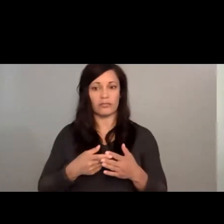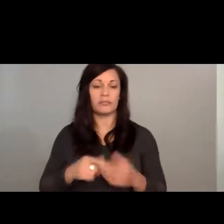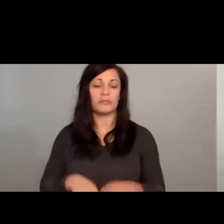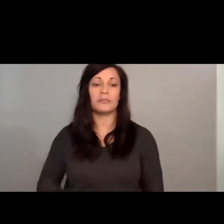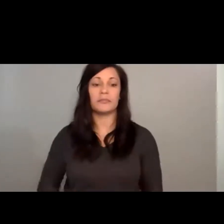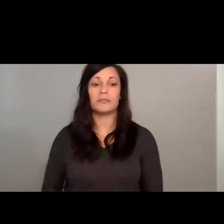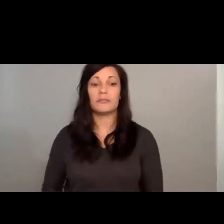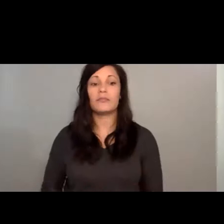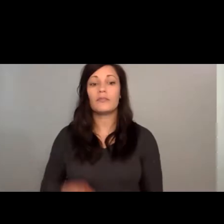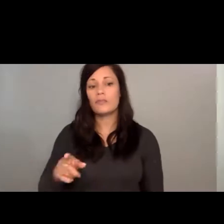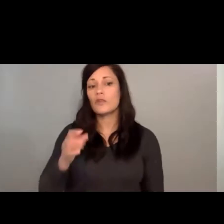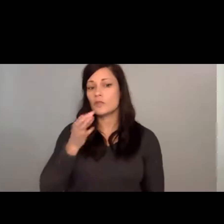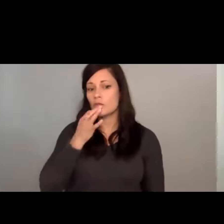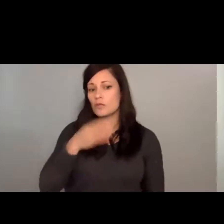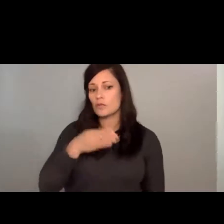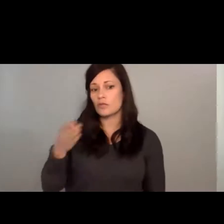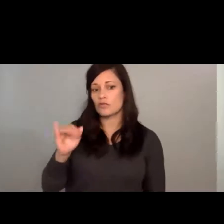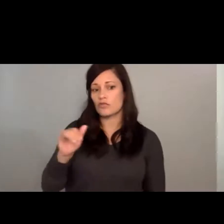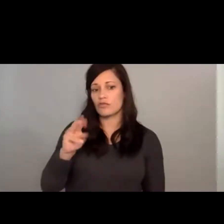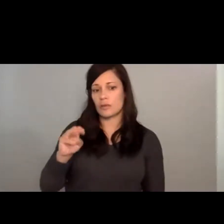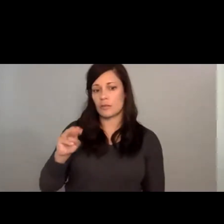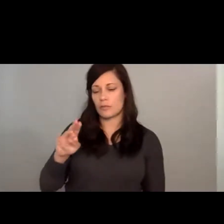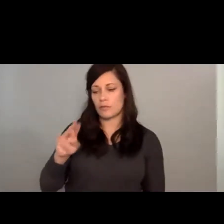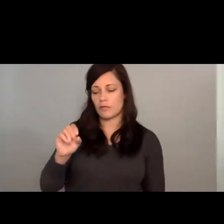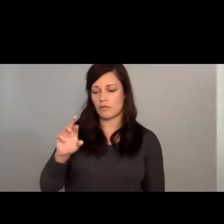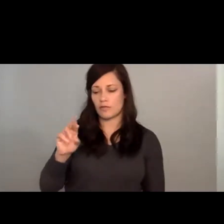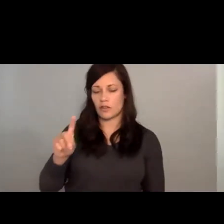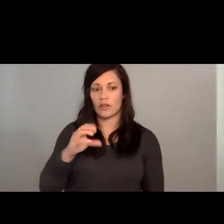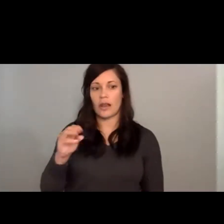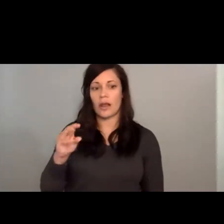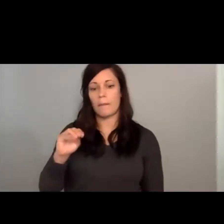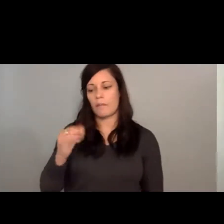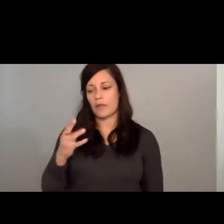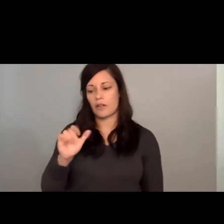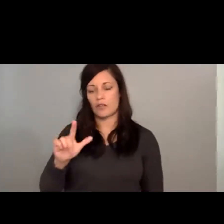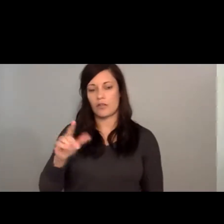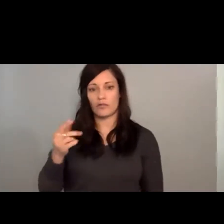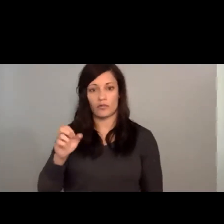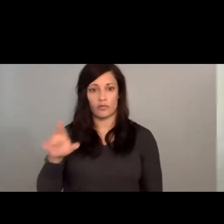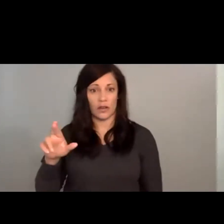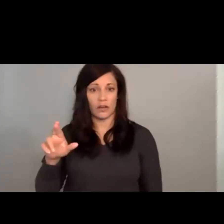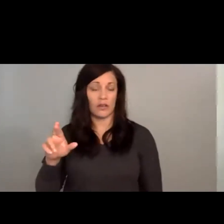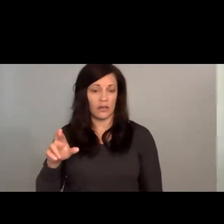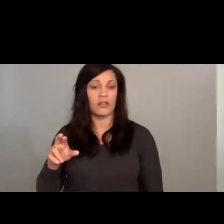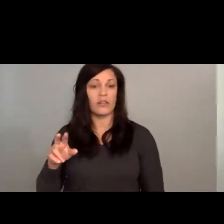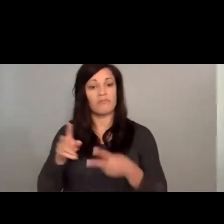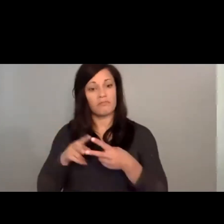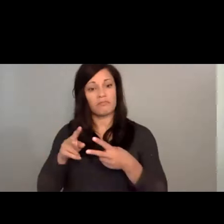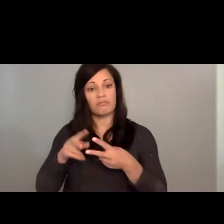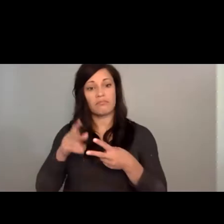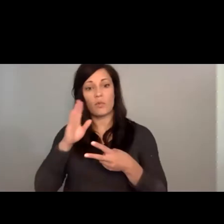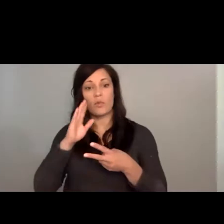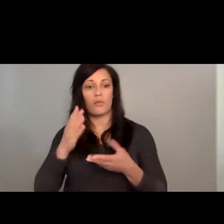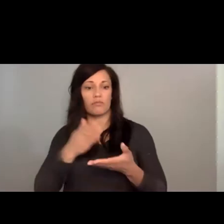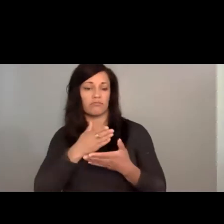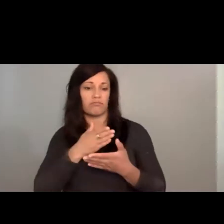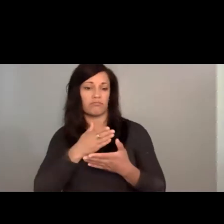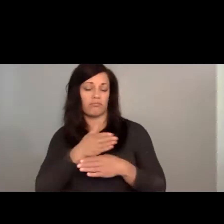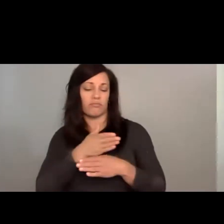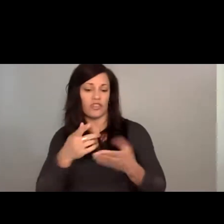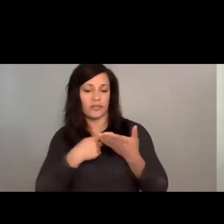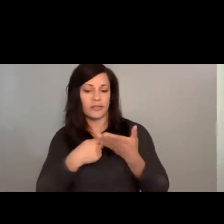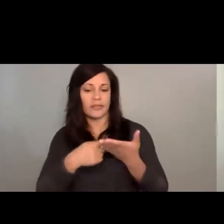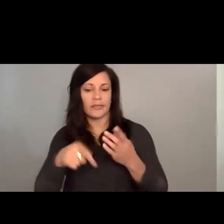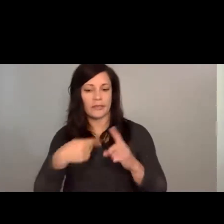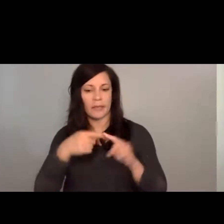Jim Mumford from the Department of Commerce and from Michael Greer, ArtsFund's President and CEO, who will share an overview of the Nonprofit Community Recovery